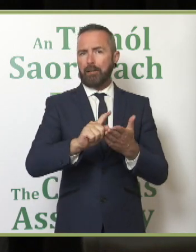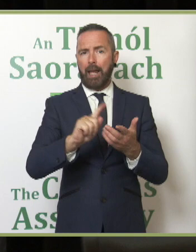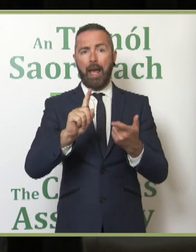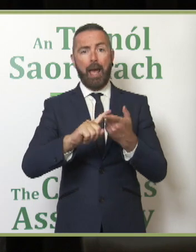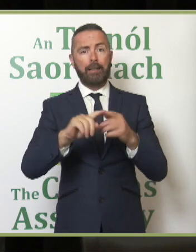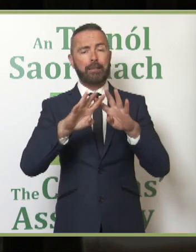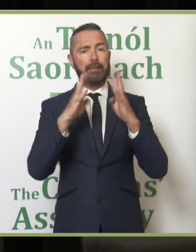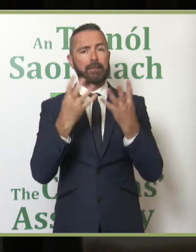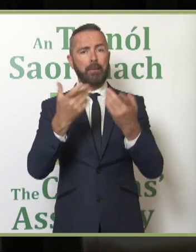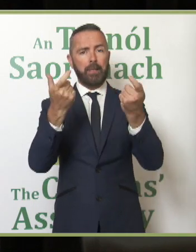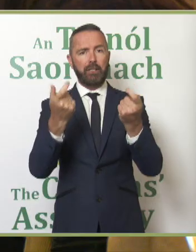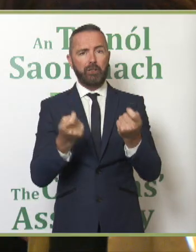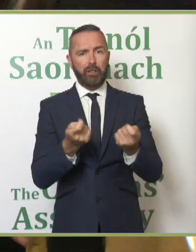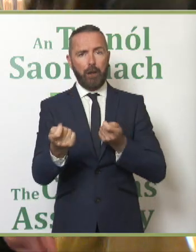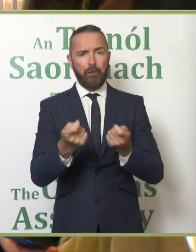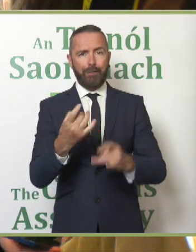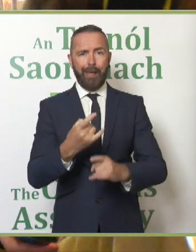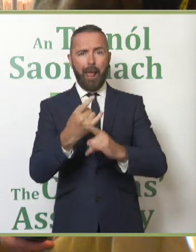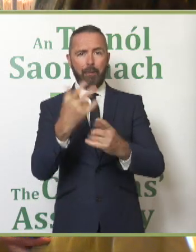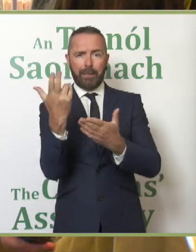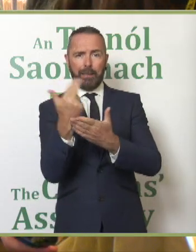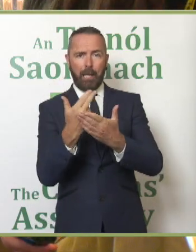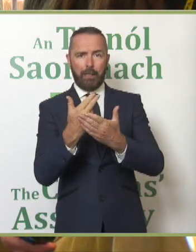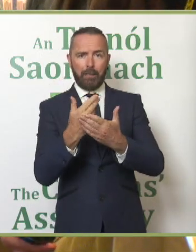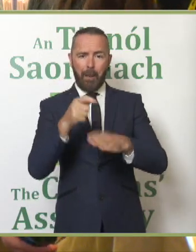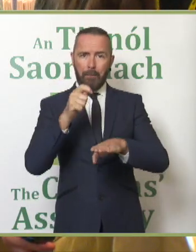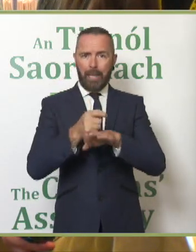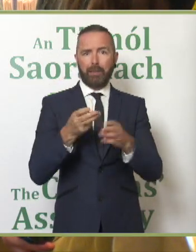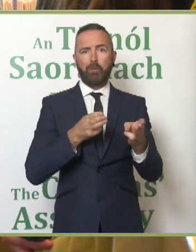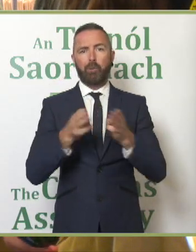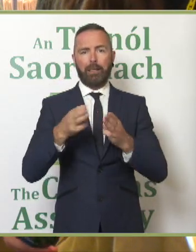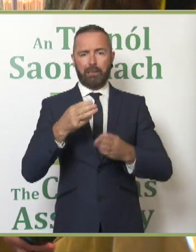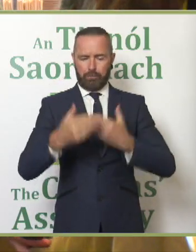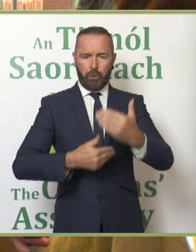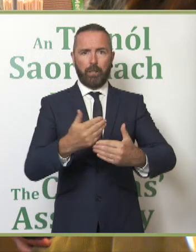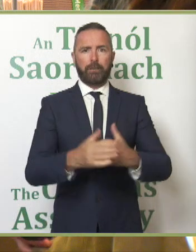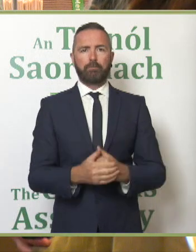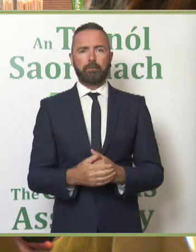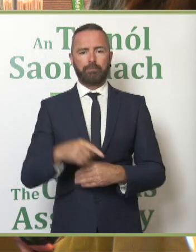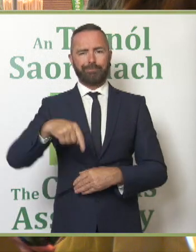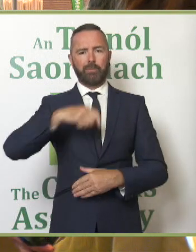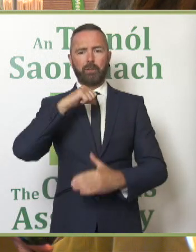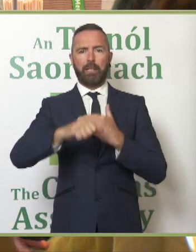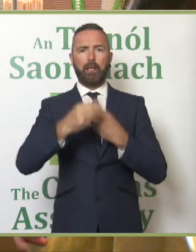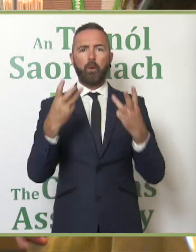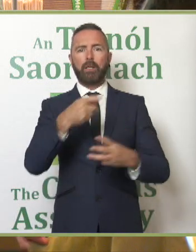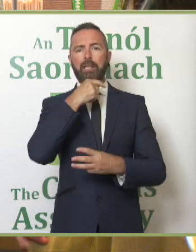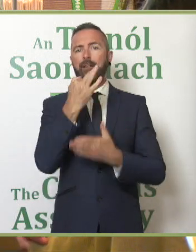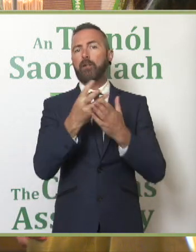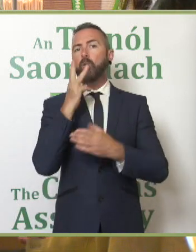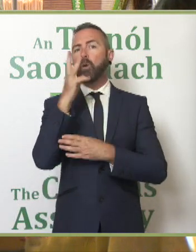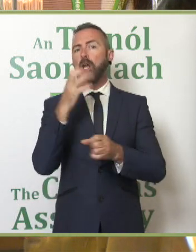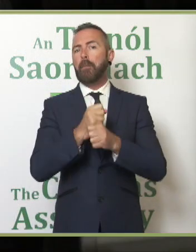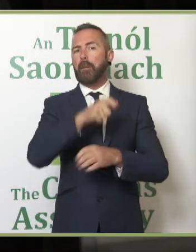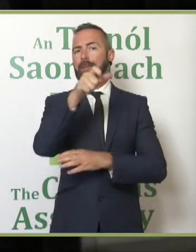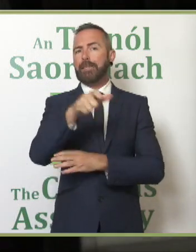process that adheres to best practice. So today what I want to do is say a few words about what citizens' assemblies